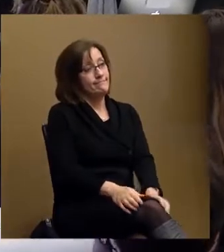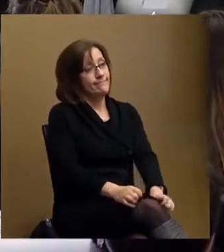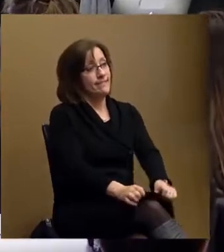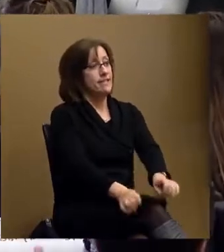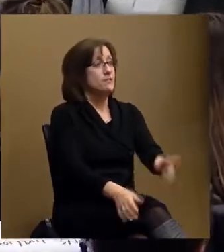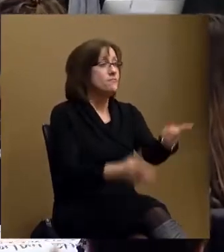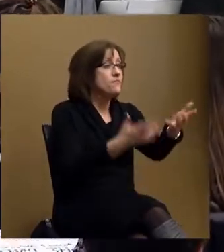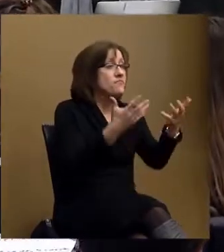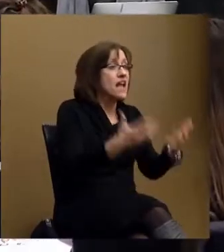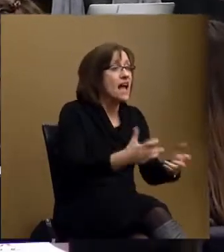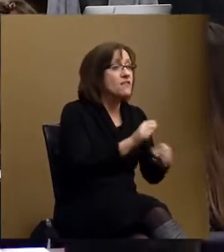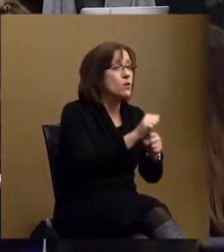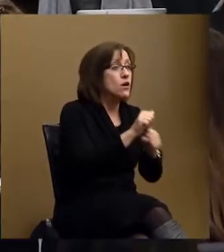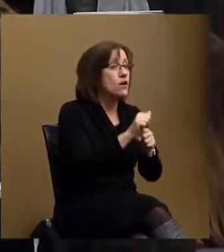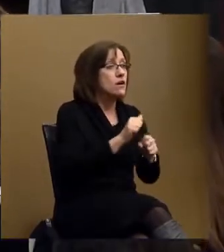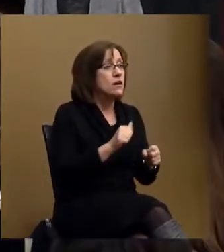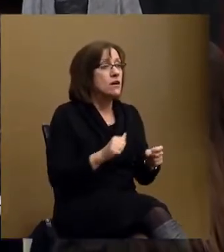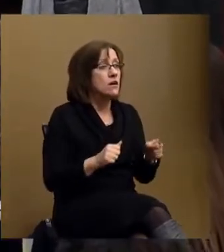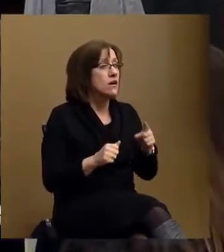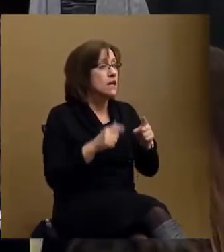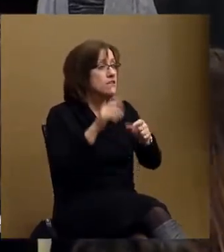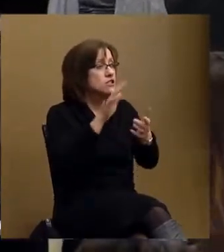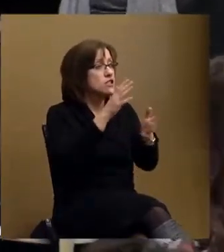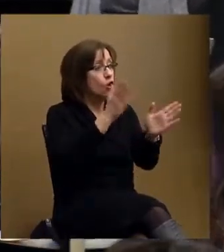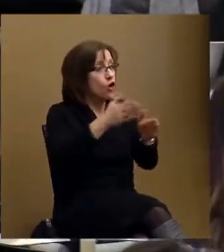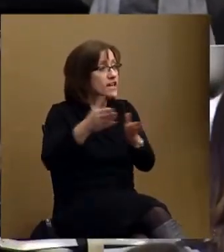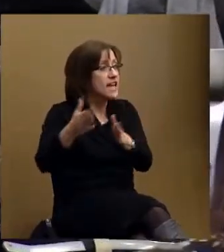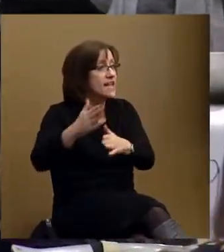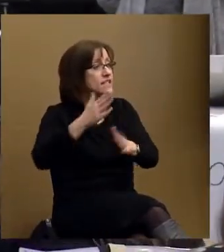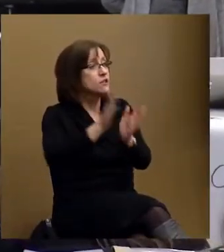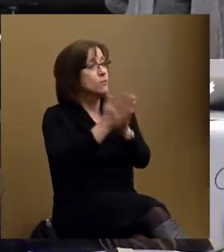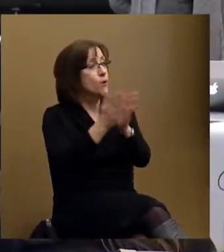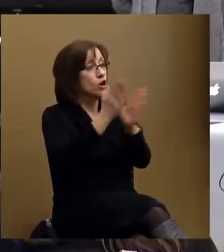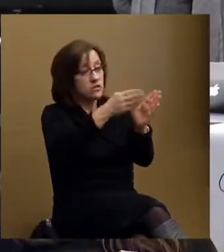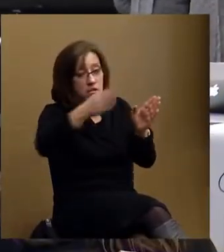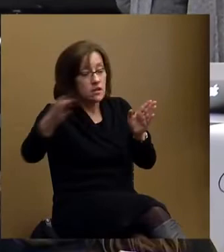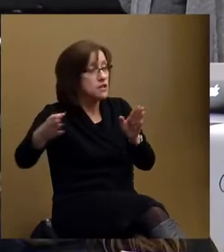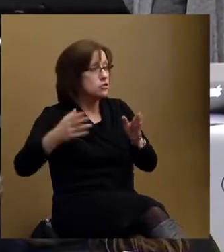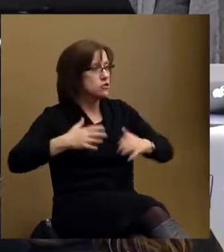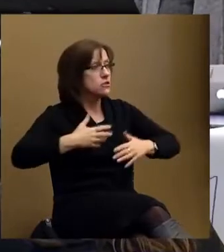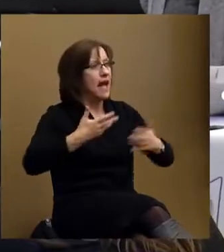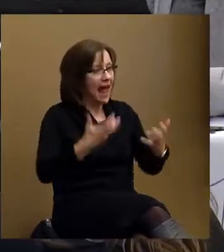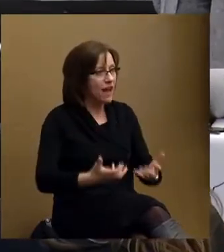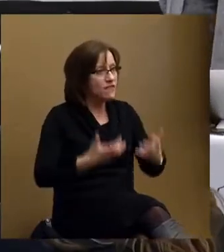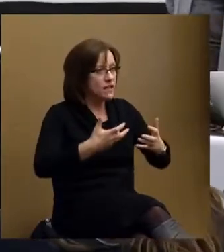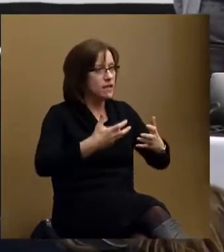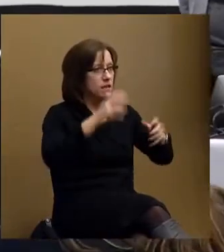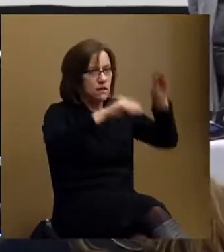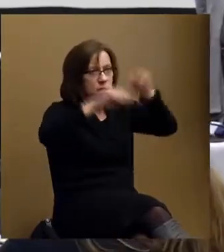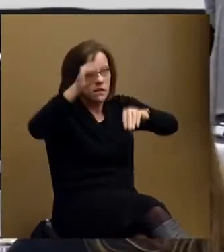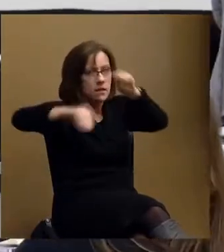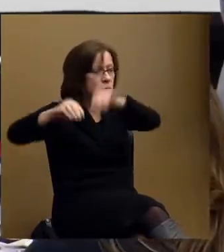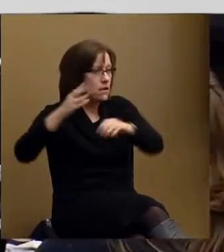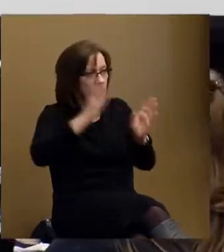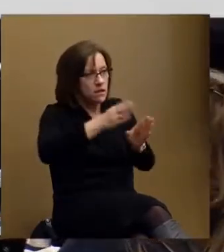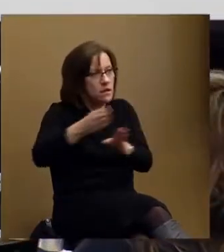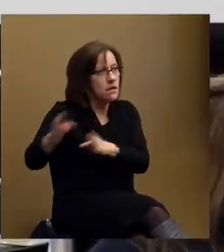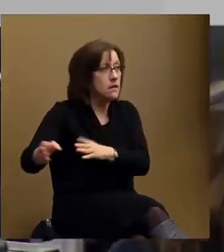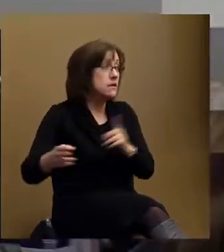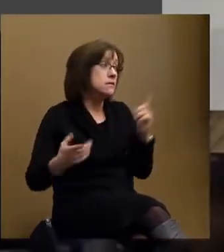Heavy work? If she's like organizing the bookshelf, she's getting like That's true. organizing and some heavy work at the same time.